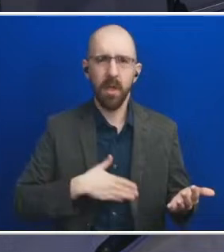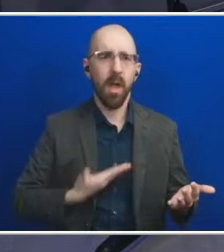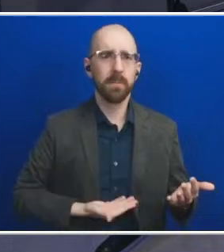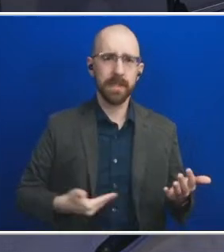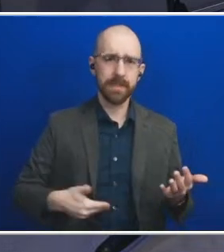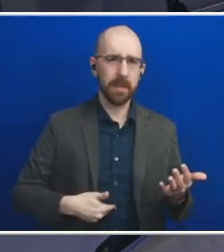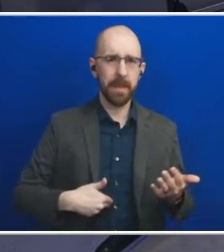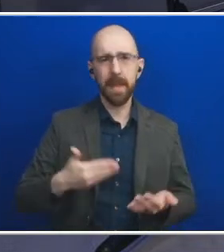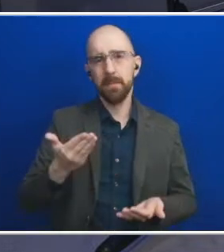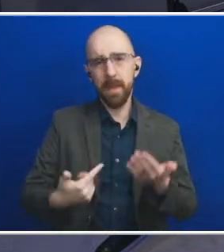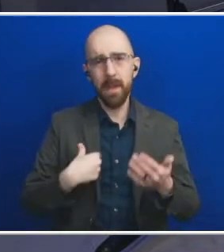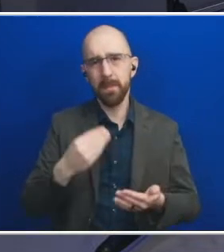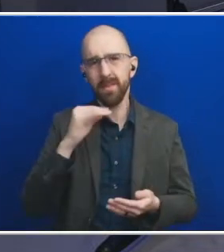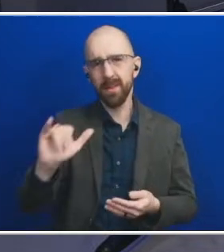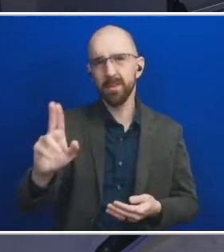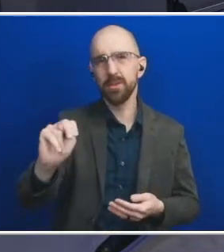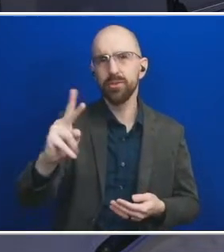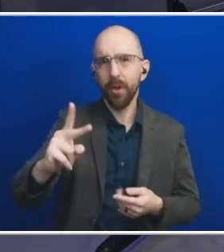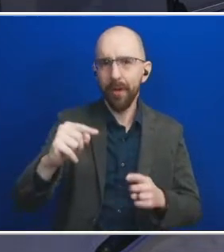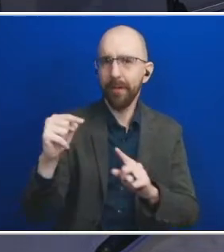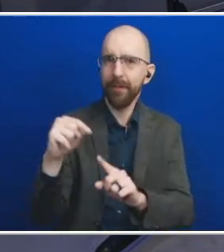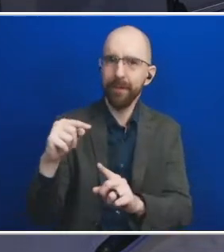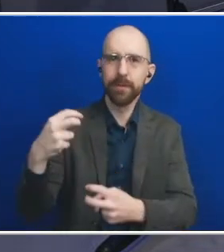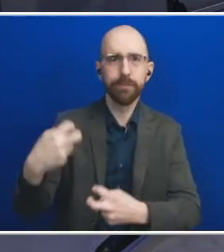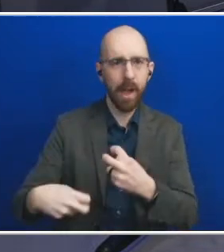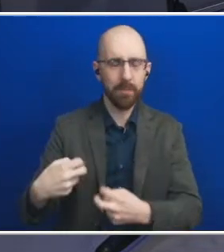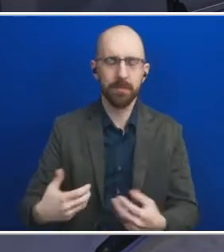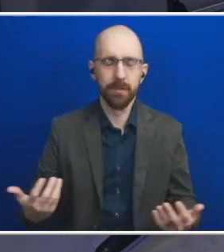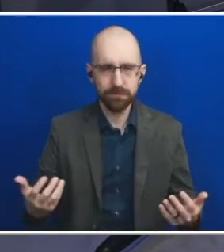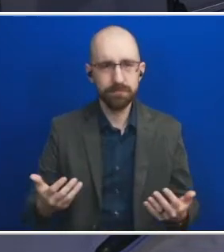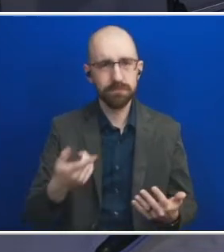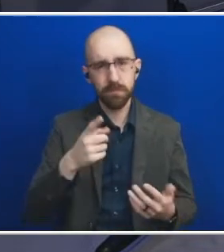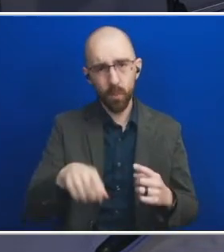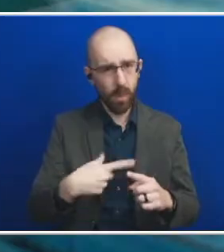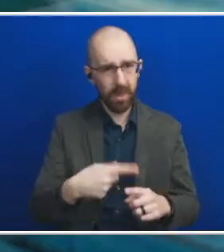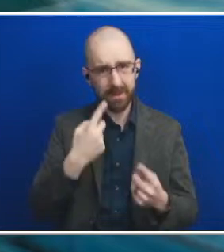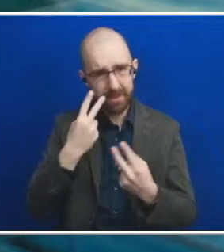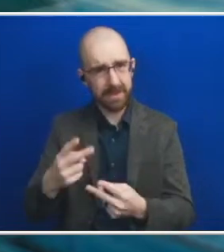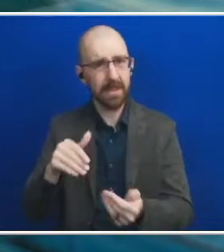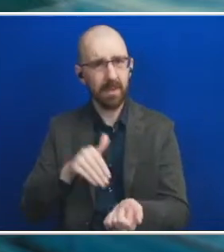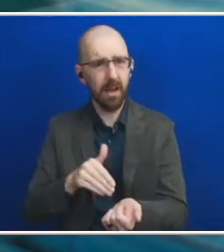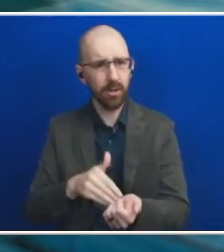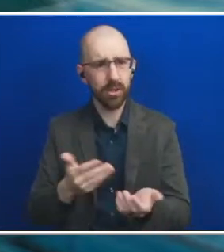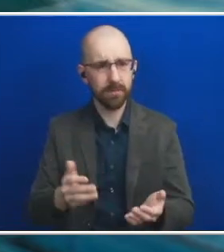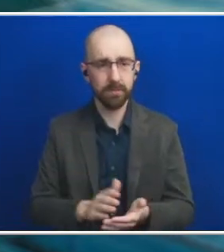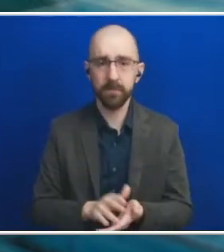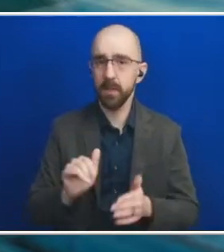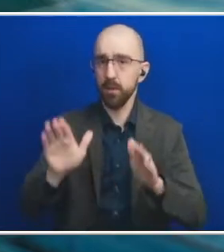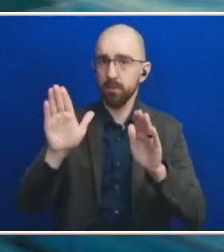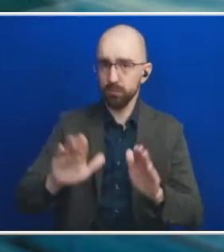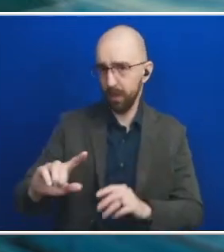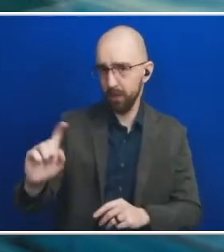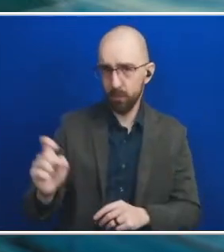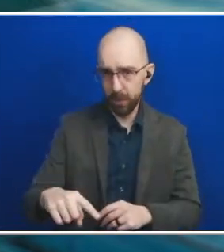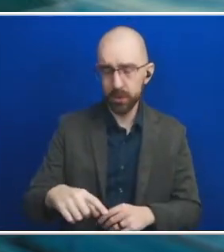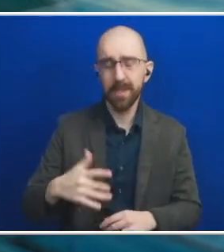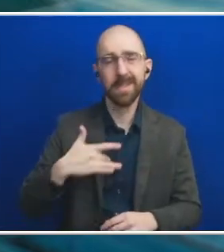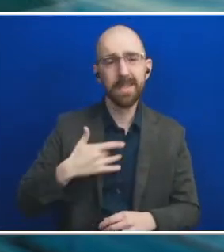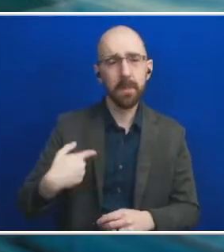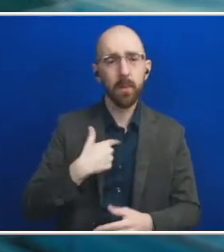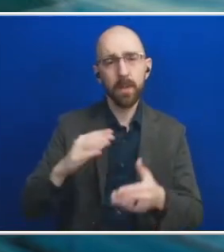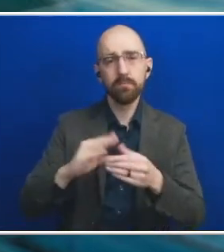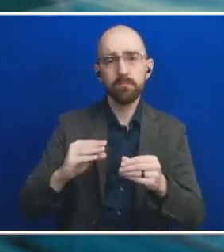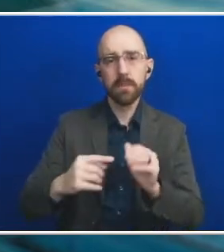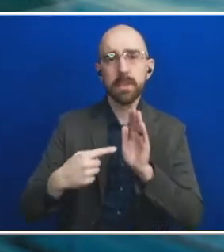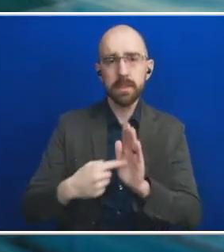of junk? When might they go see a doctor? So that's a great question. So we typically say if your symptoms are lasting longer